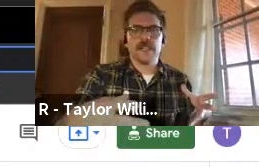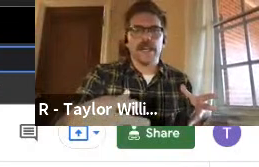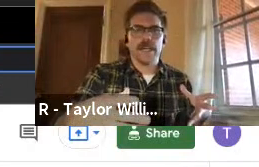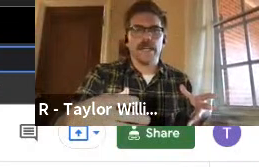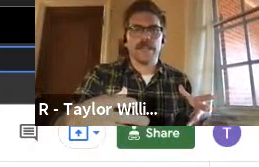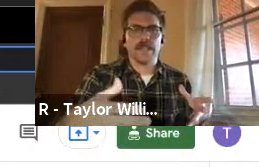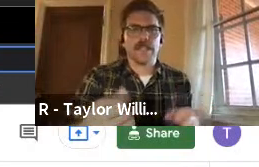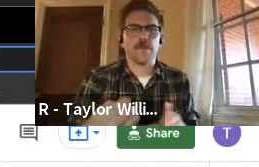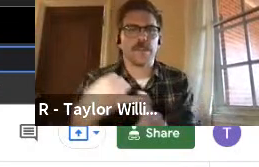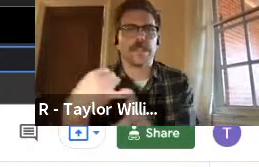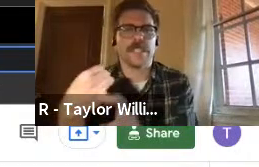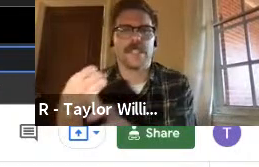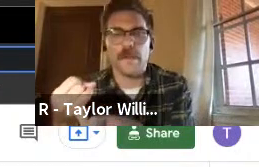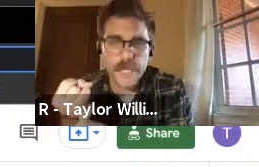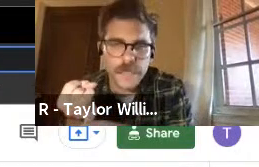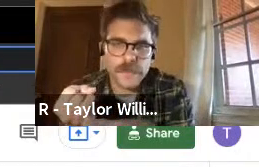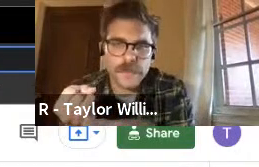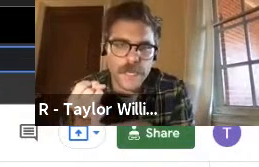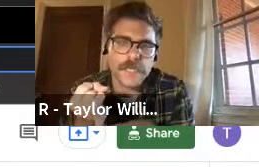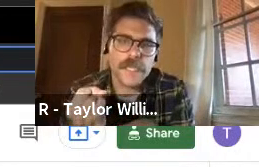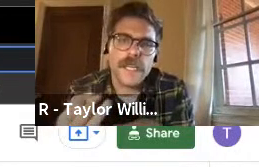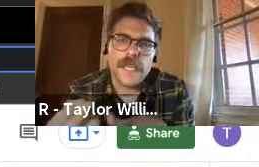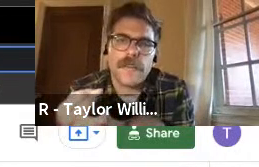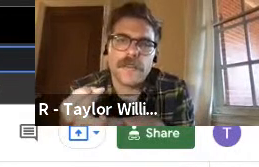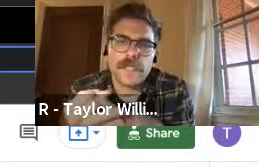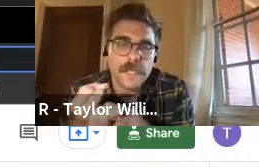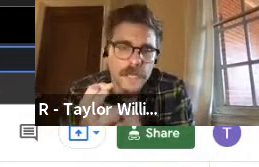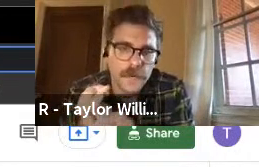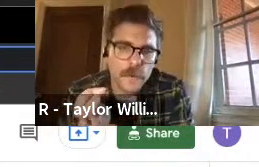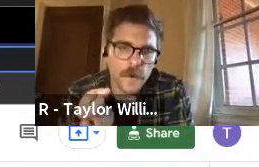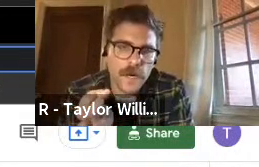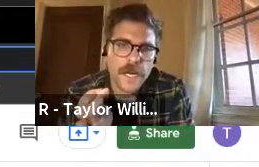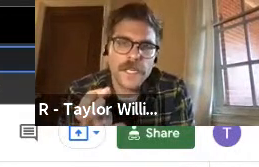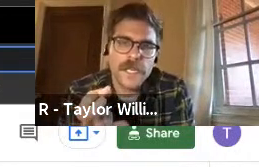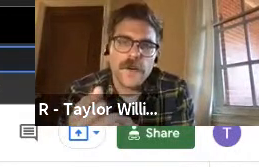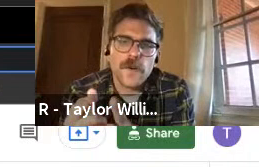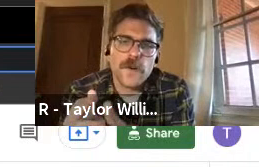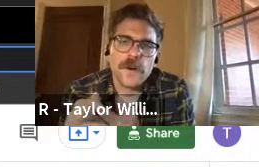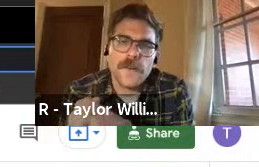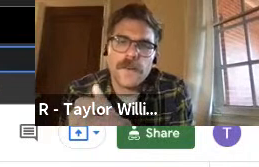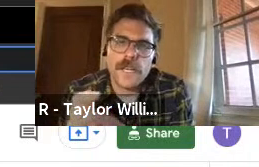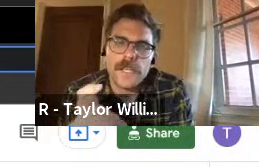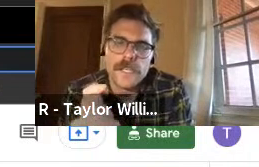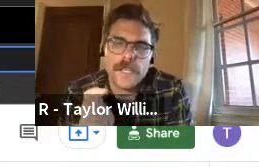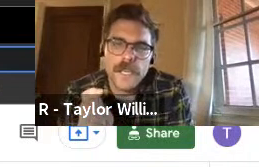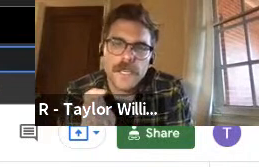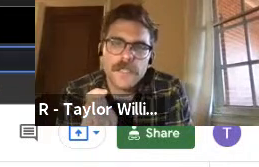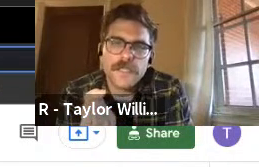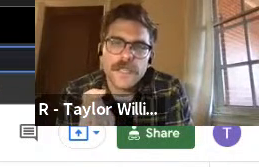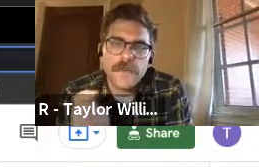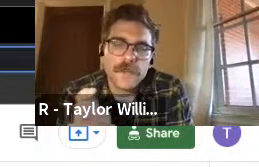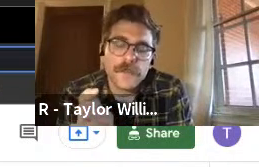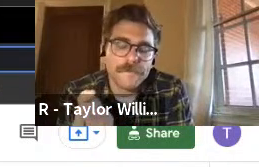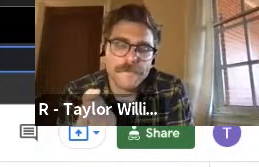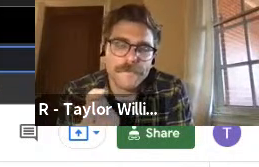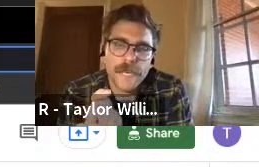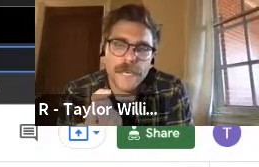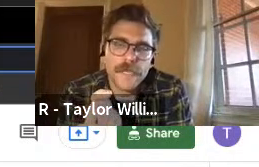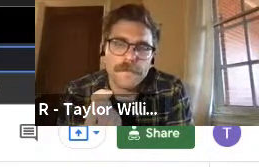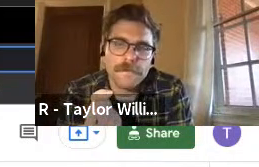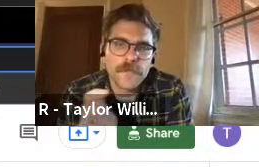is says whether it's completed or done, if you're continuing to work on it, or if